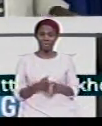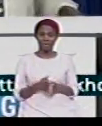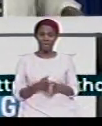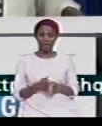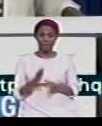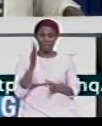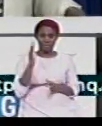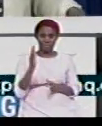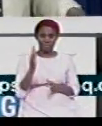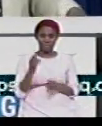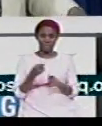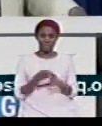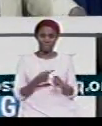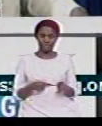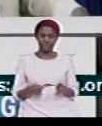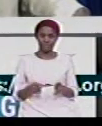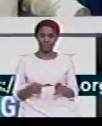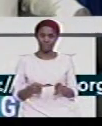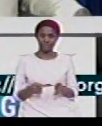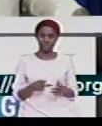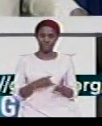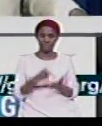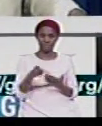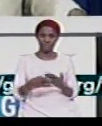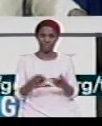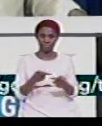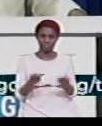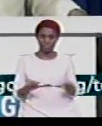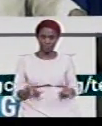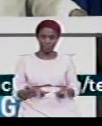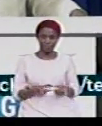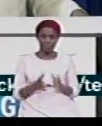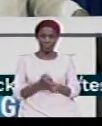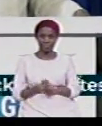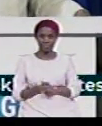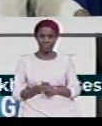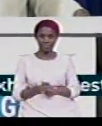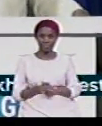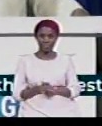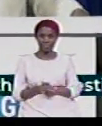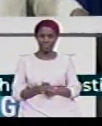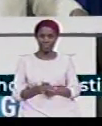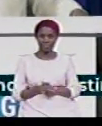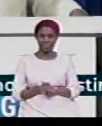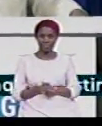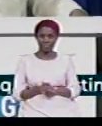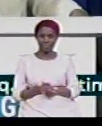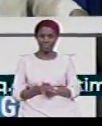testimony, please.